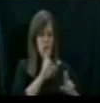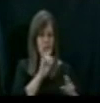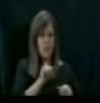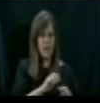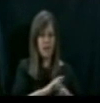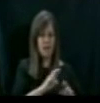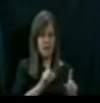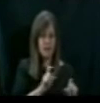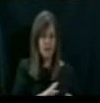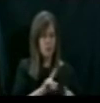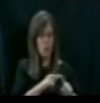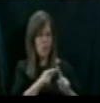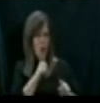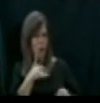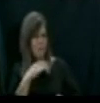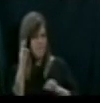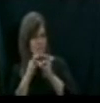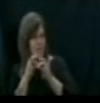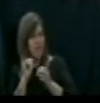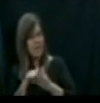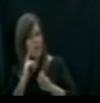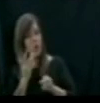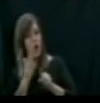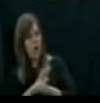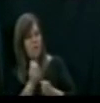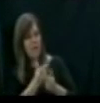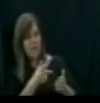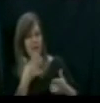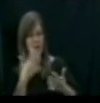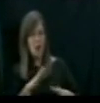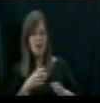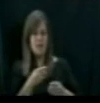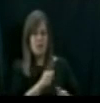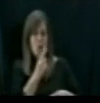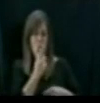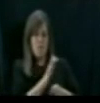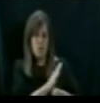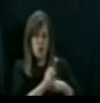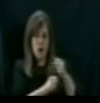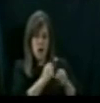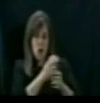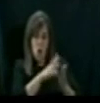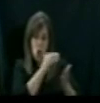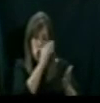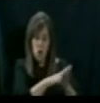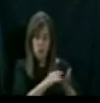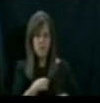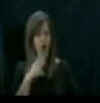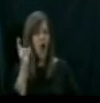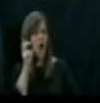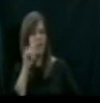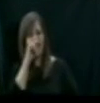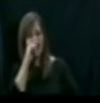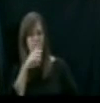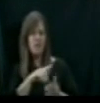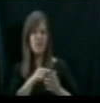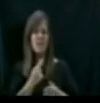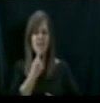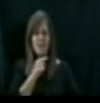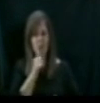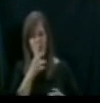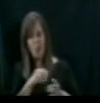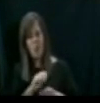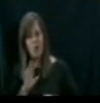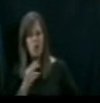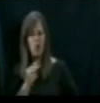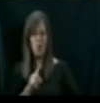test when they don't have faith that it covers the material they've spent the year learning. I've heard it said that kids were disappointed it wouldn't be part of their grades.